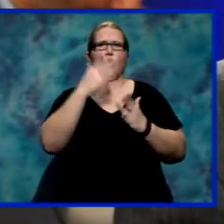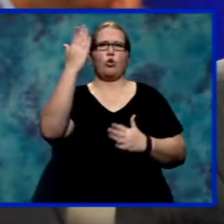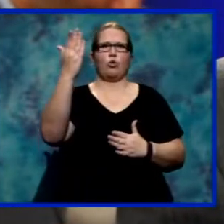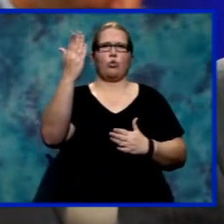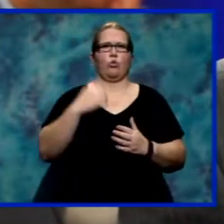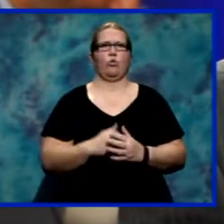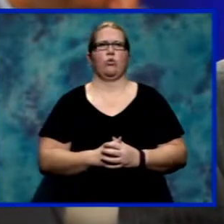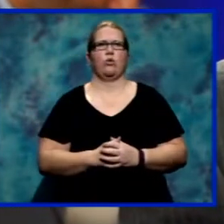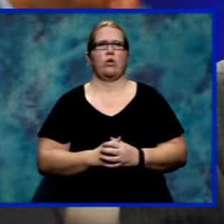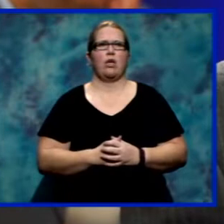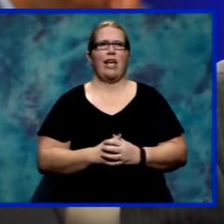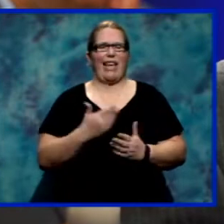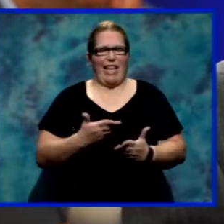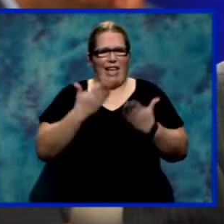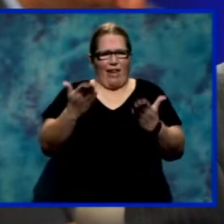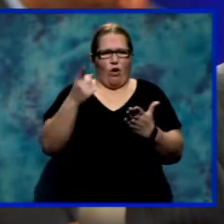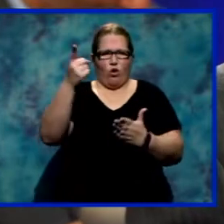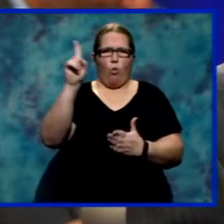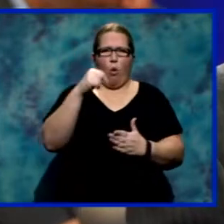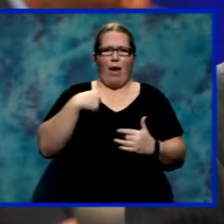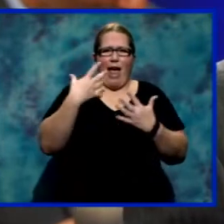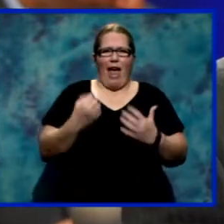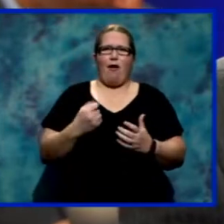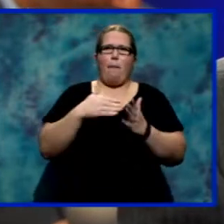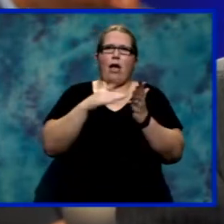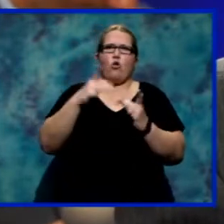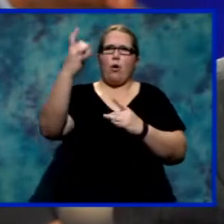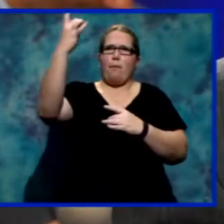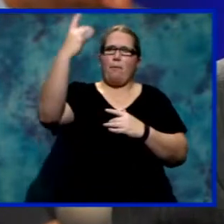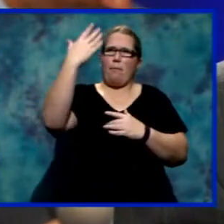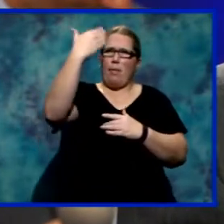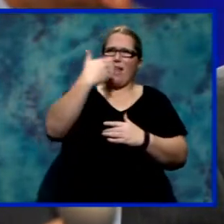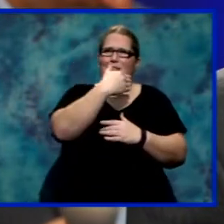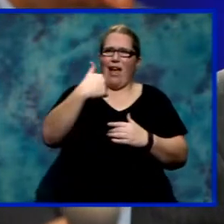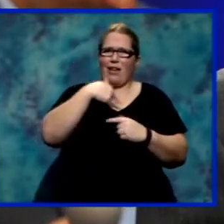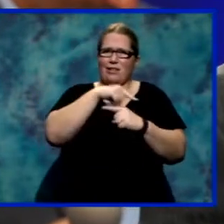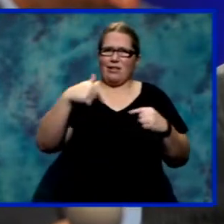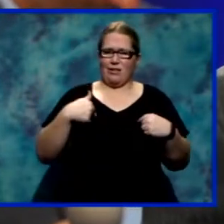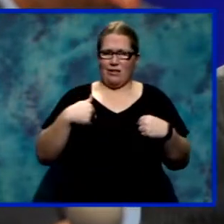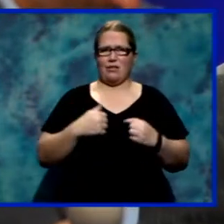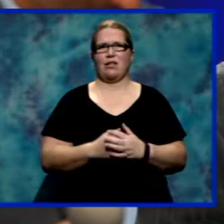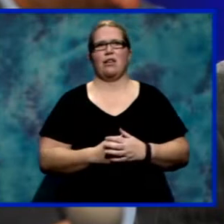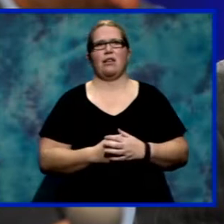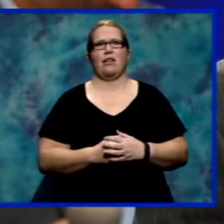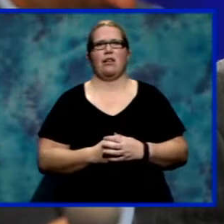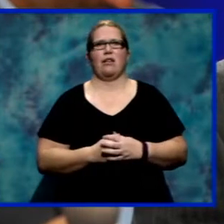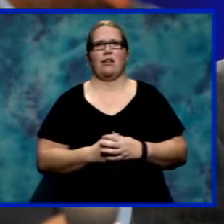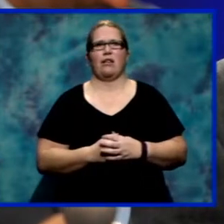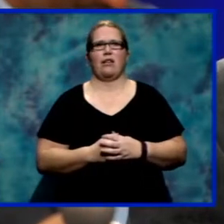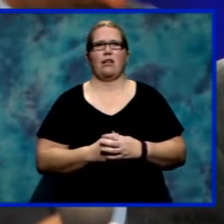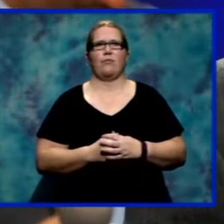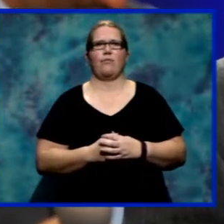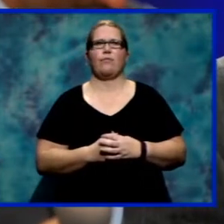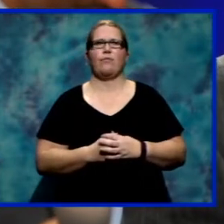bit out of what we have, may you bless us abundantly as you have mentioned in